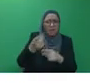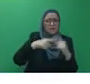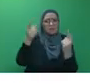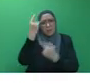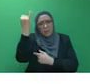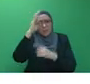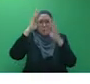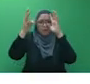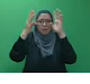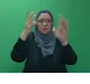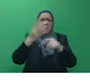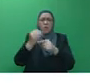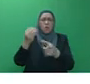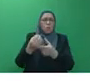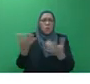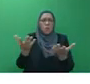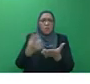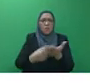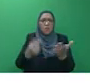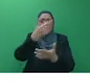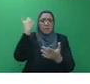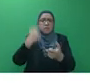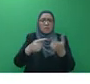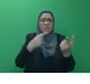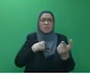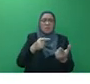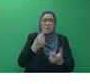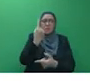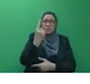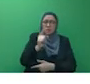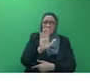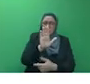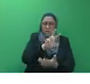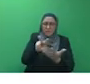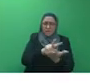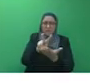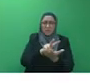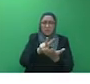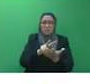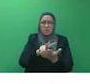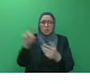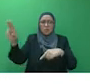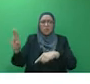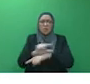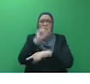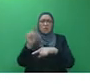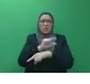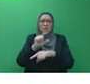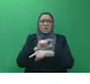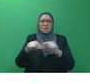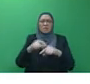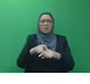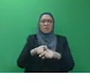resourceful or what tell us a bit more about your your because it has become great entertainment value one of your videos you put a blooming with